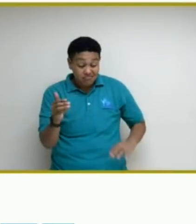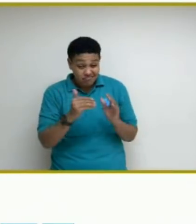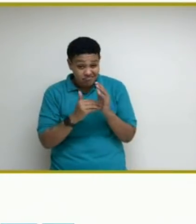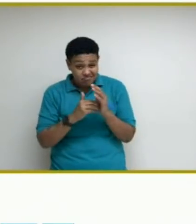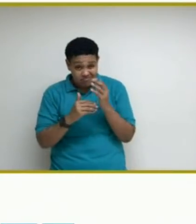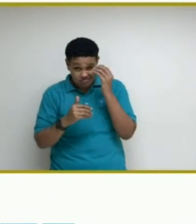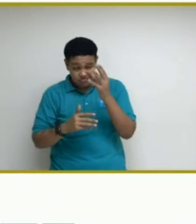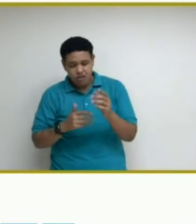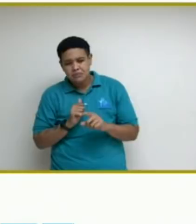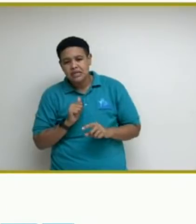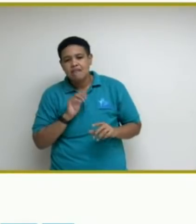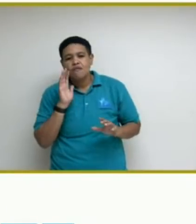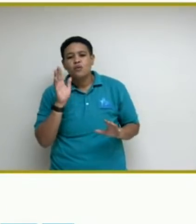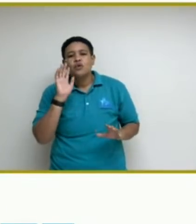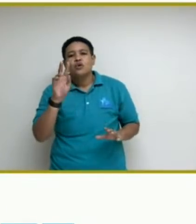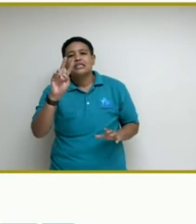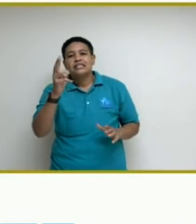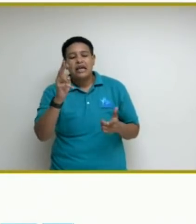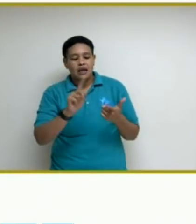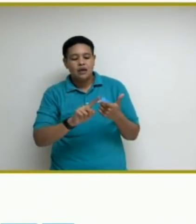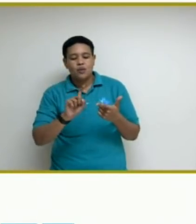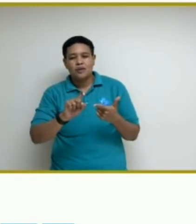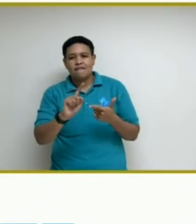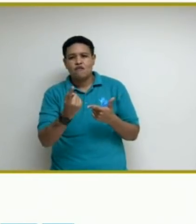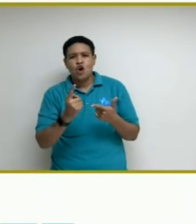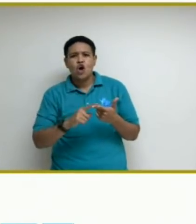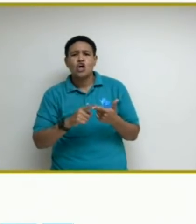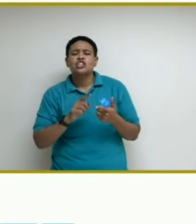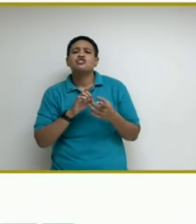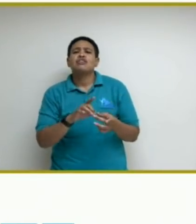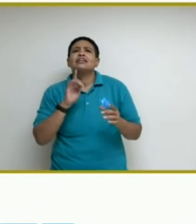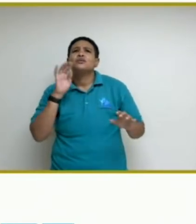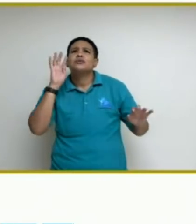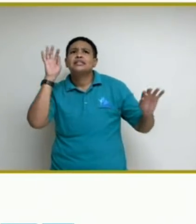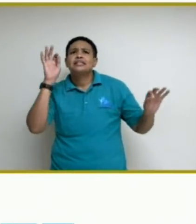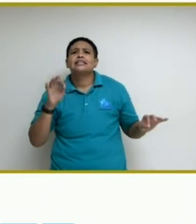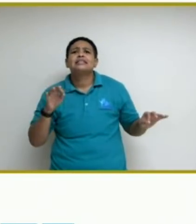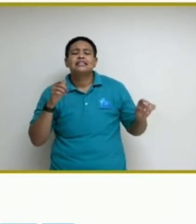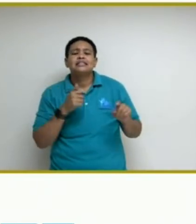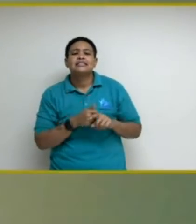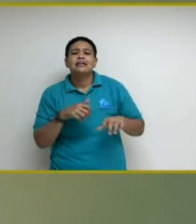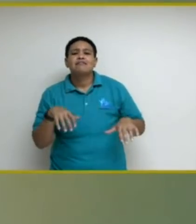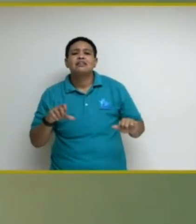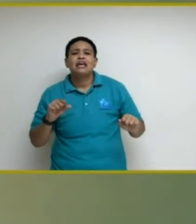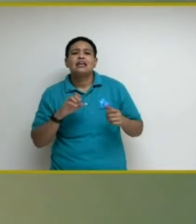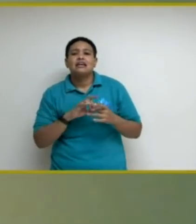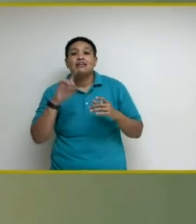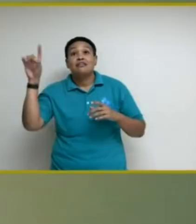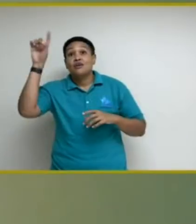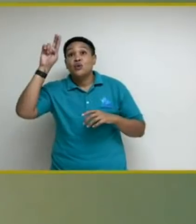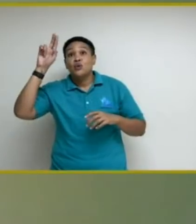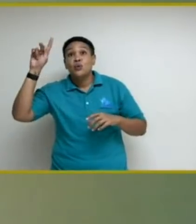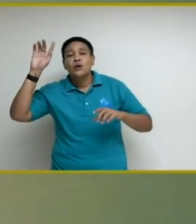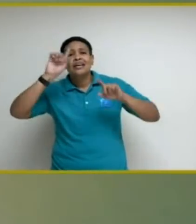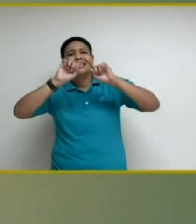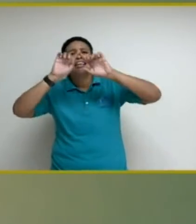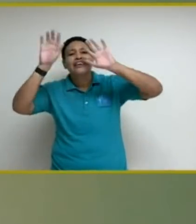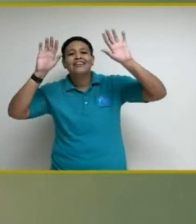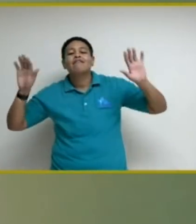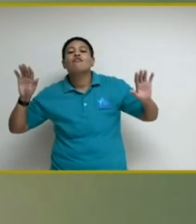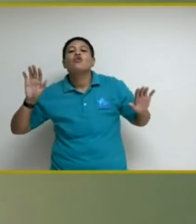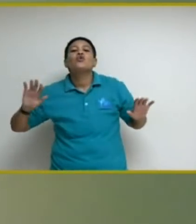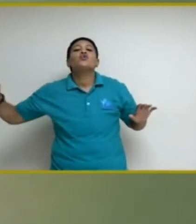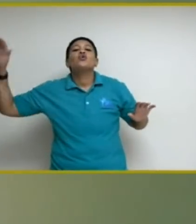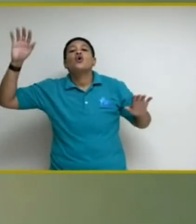Again, I'm going to your second question about the decision that's taken in those countries. Those are